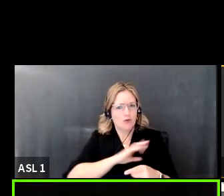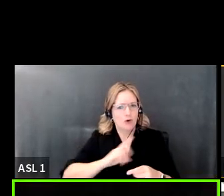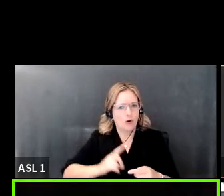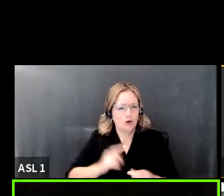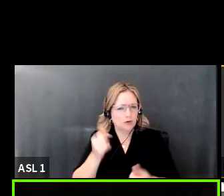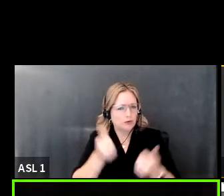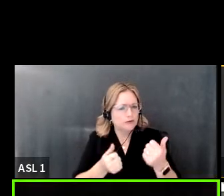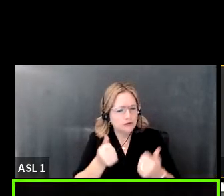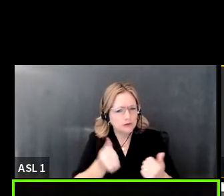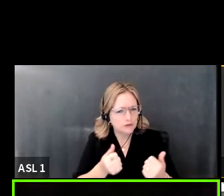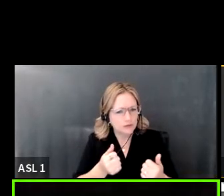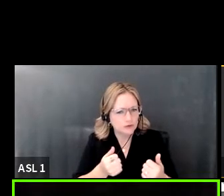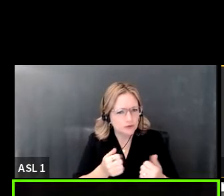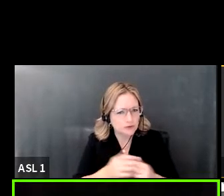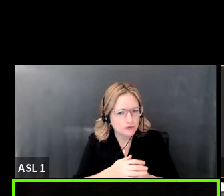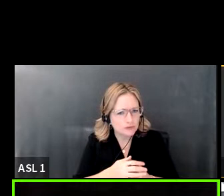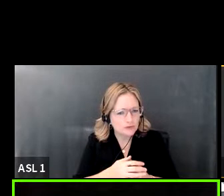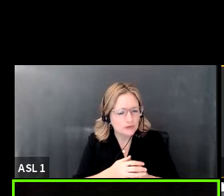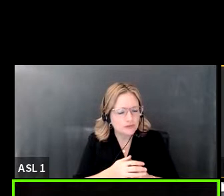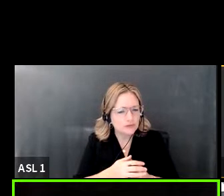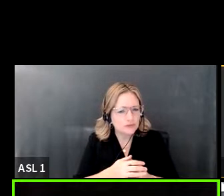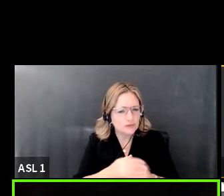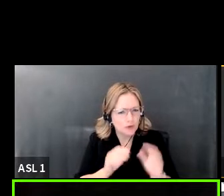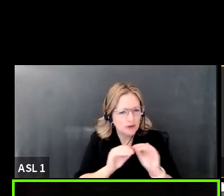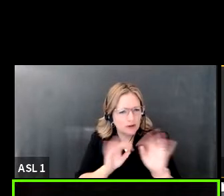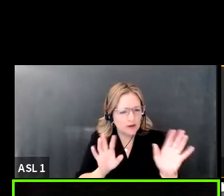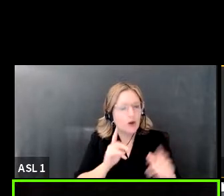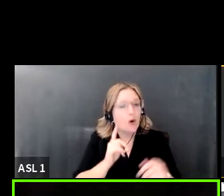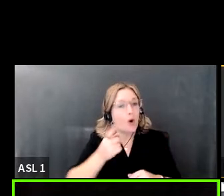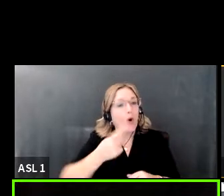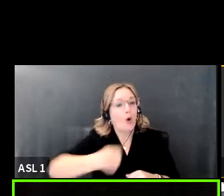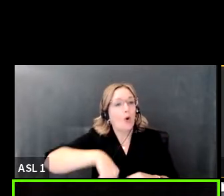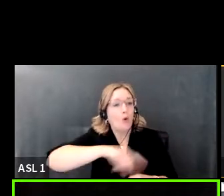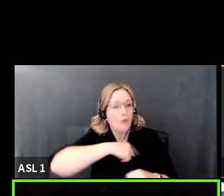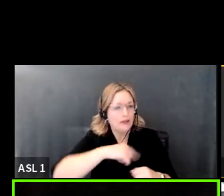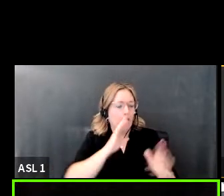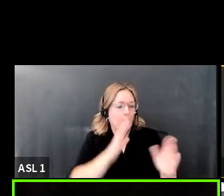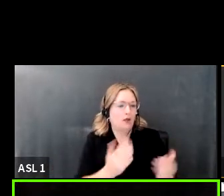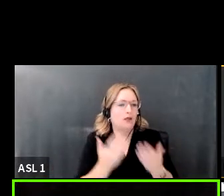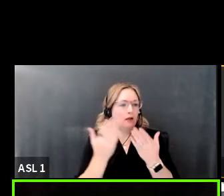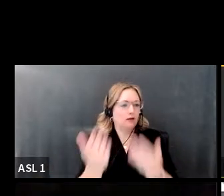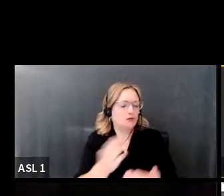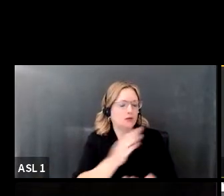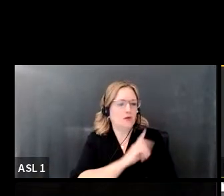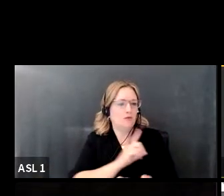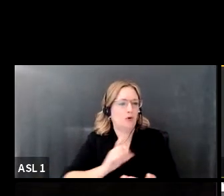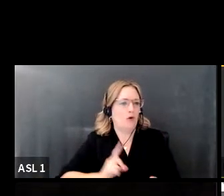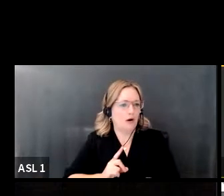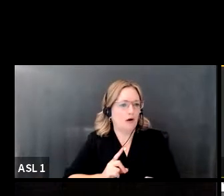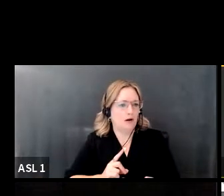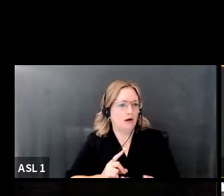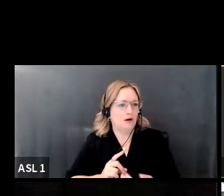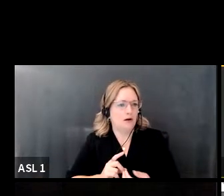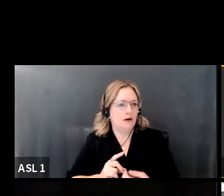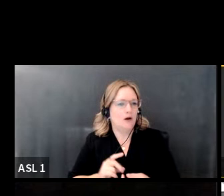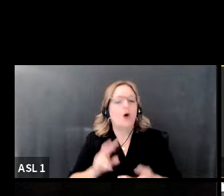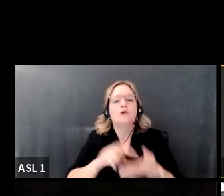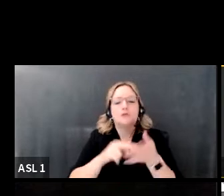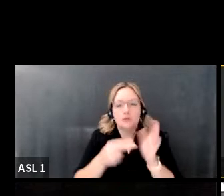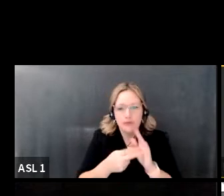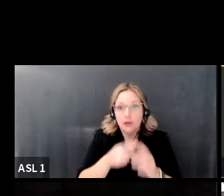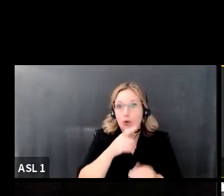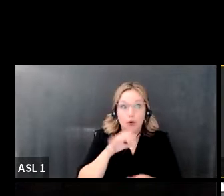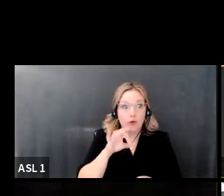this is what we would this is what we would put forward to the board okay so it's only the some of the fac